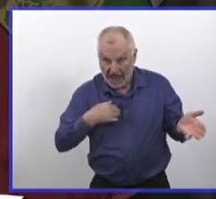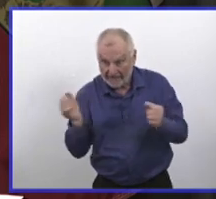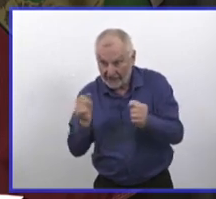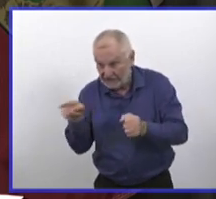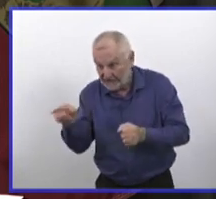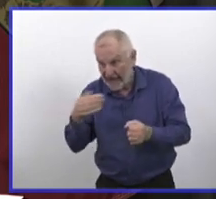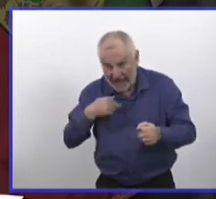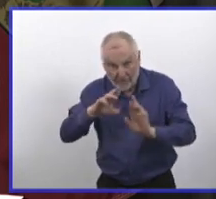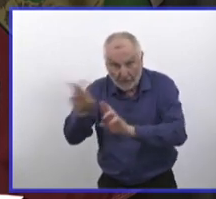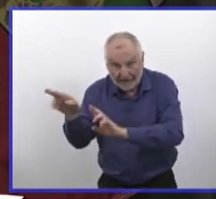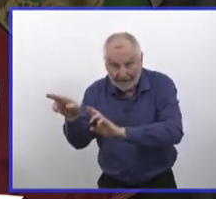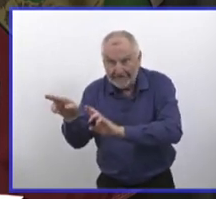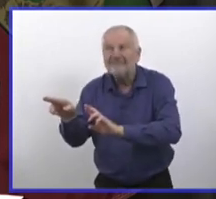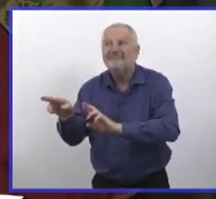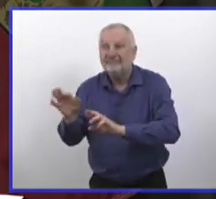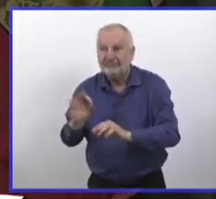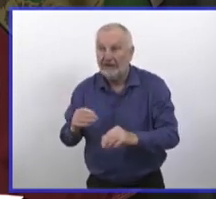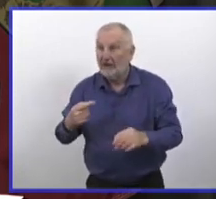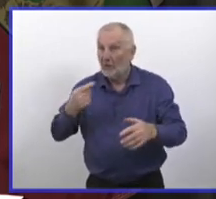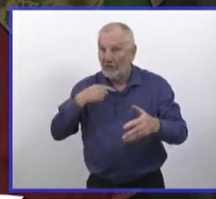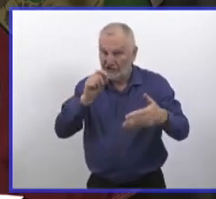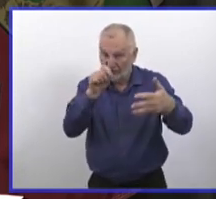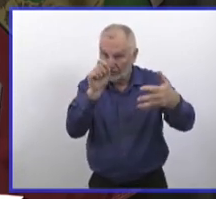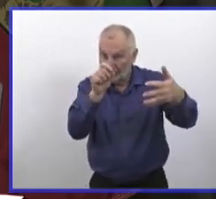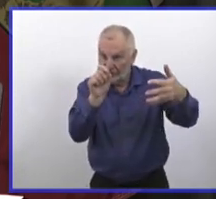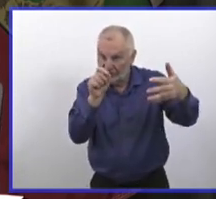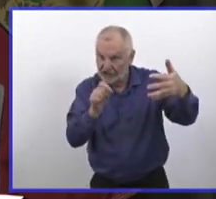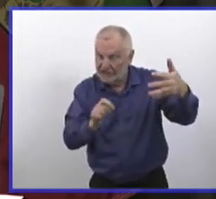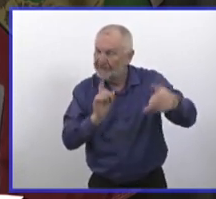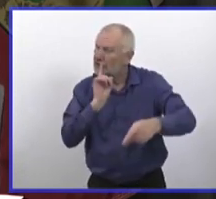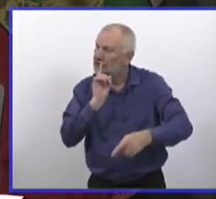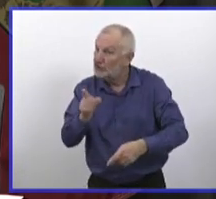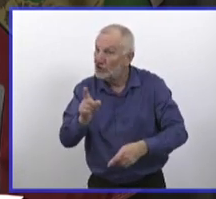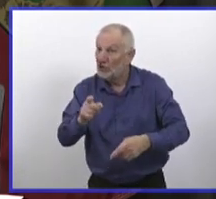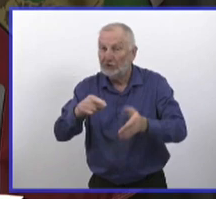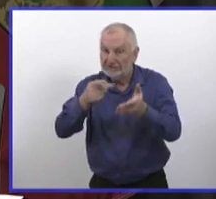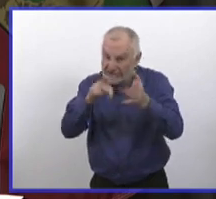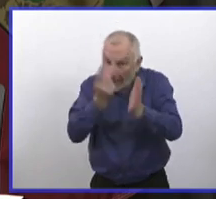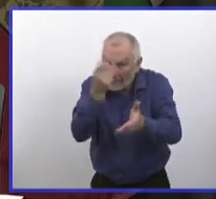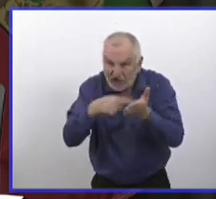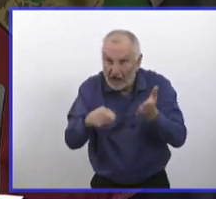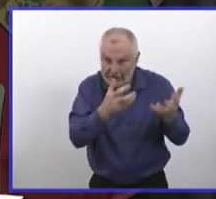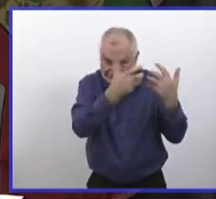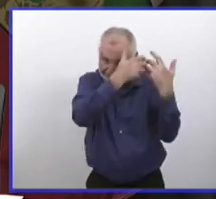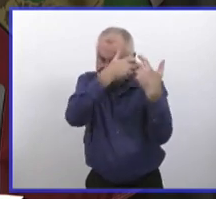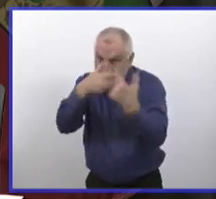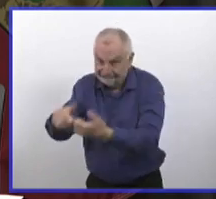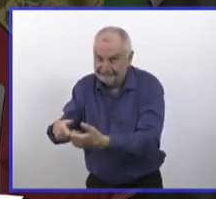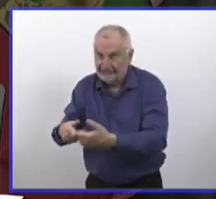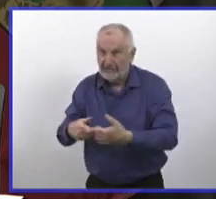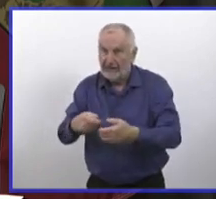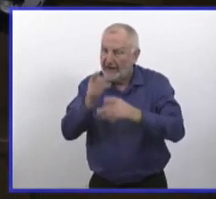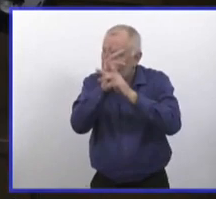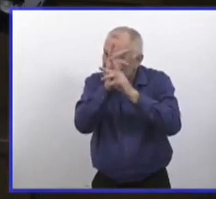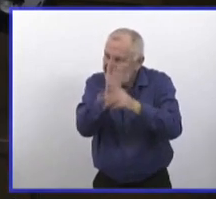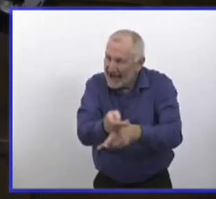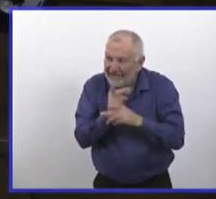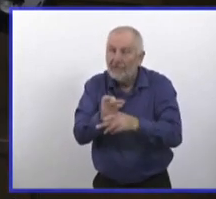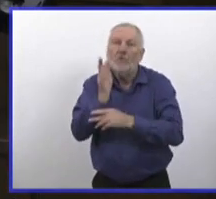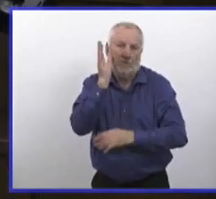they go out. So I guess in a nutshell to your question is very, very carefully.